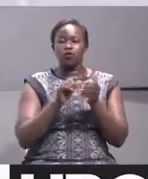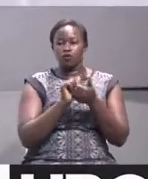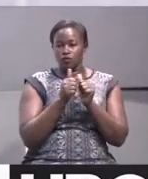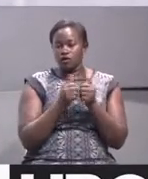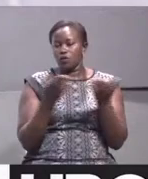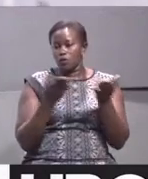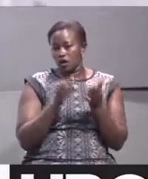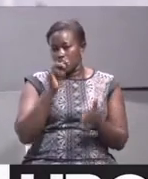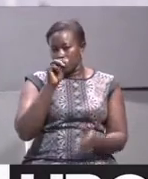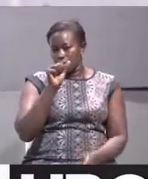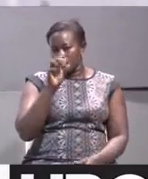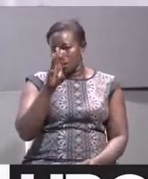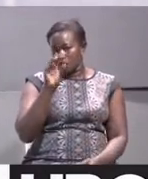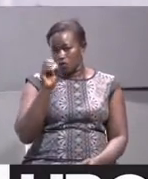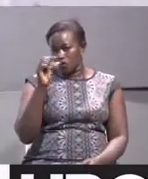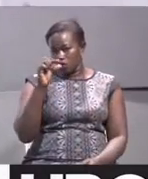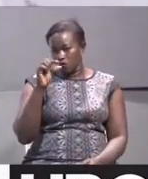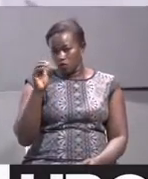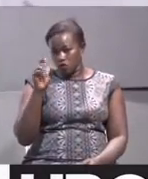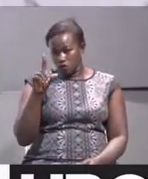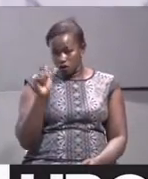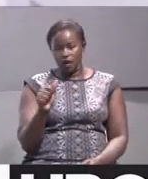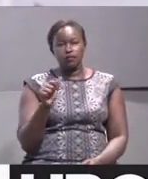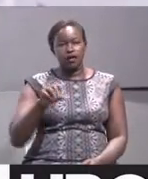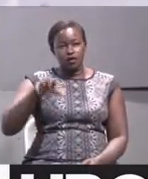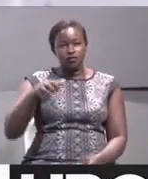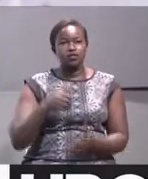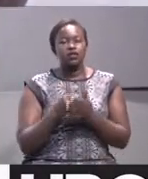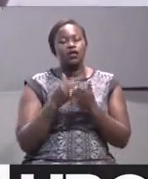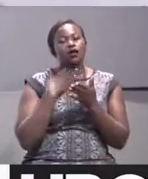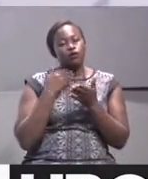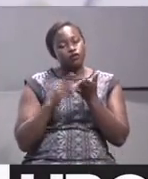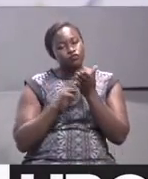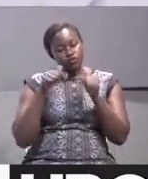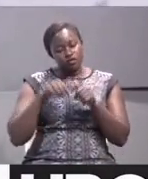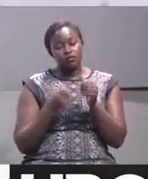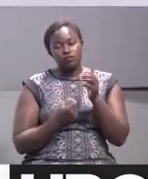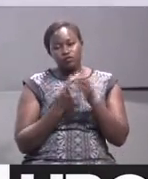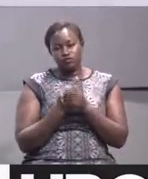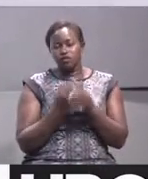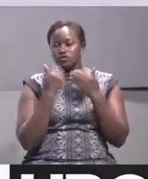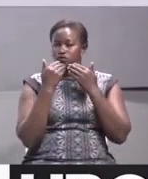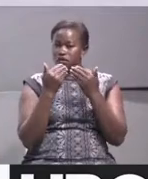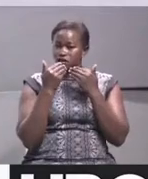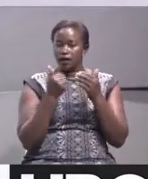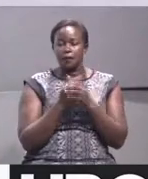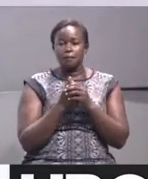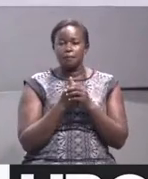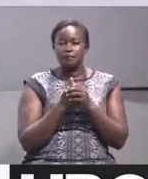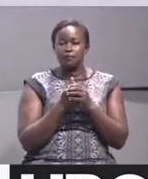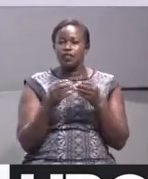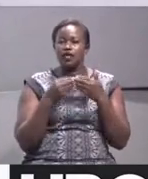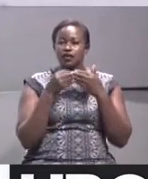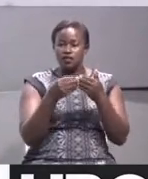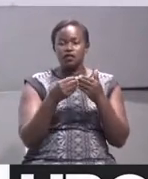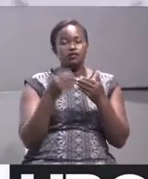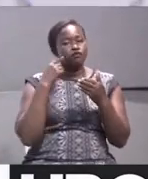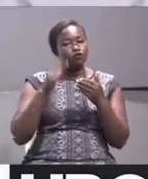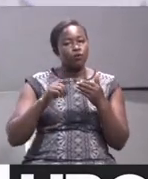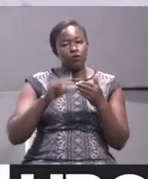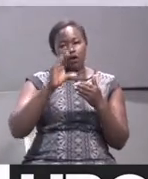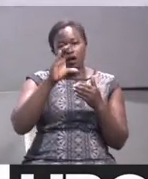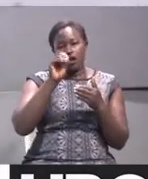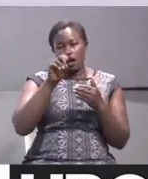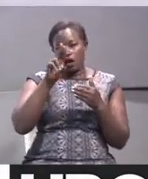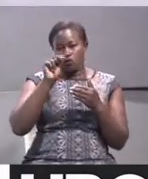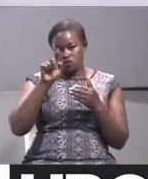Maogola County. And I would like to take this opportunity to thank the county leadership for all the